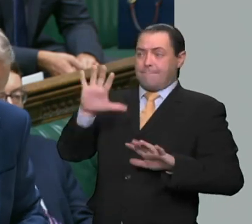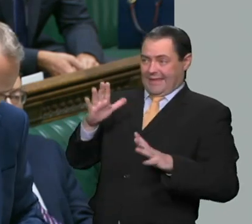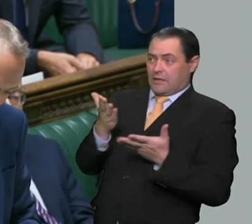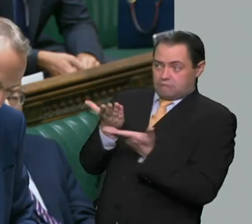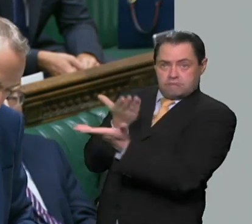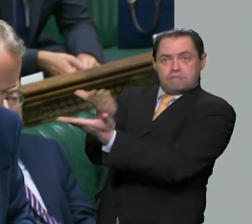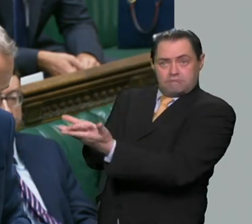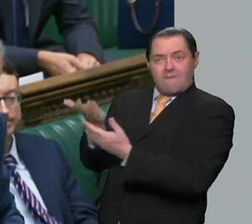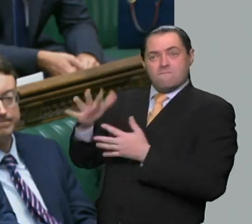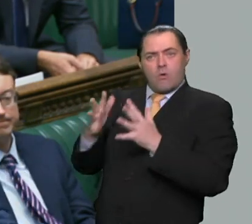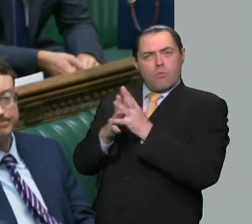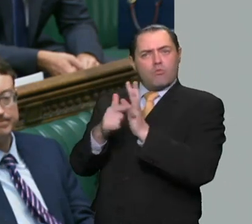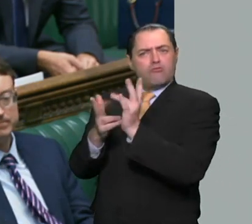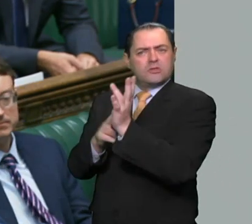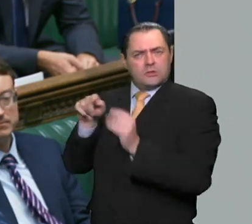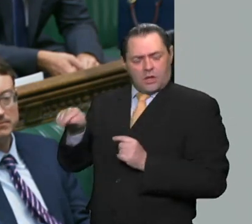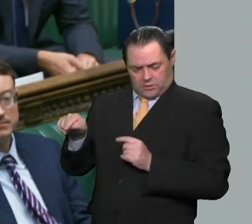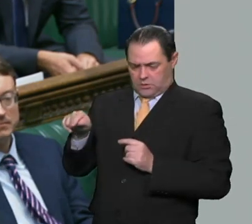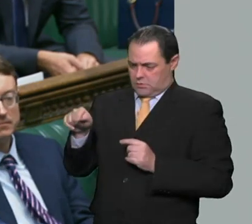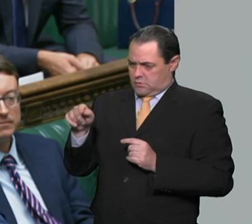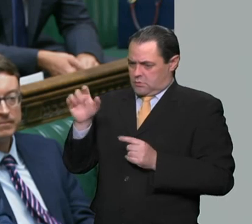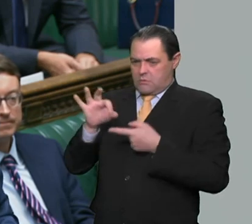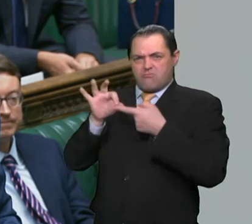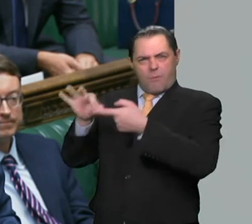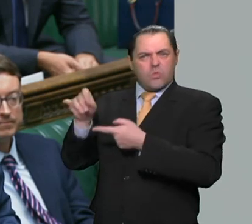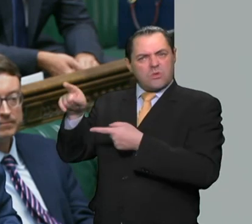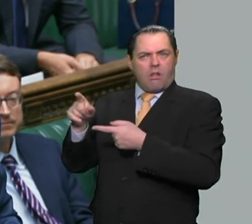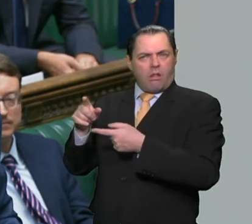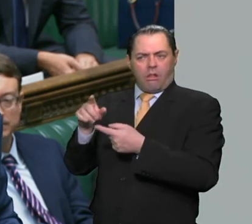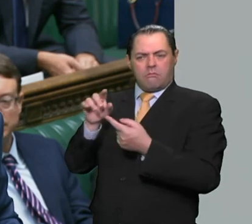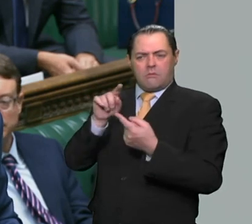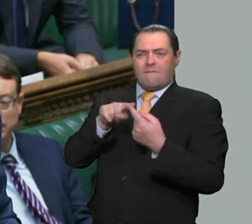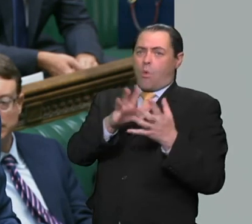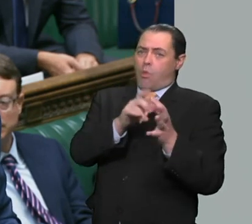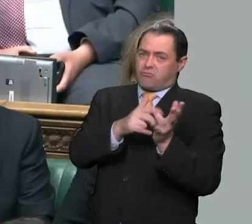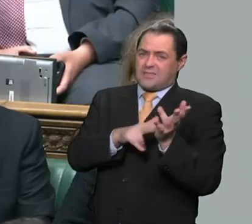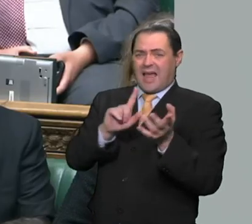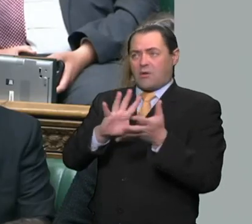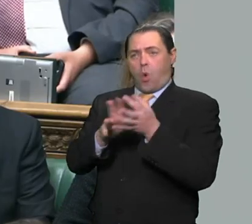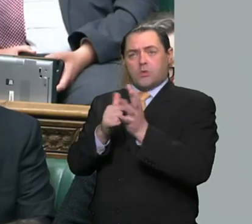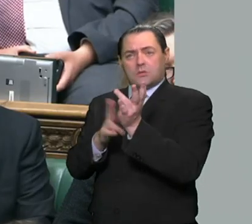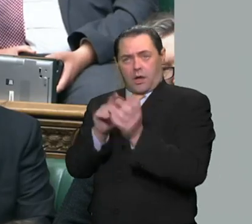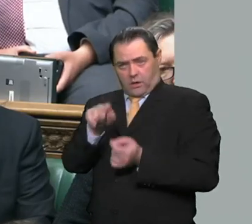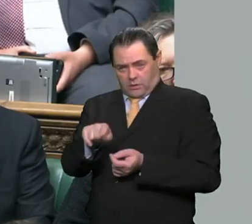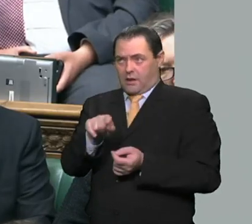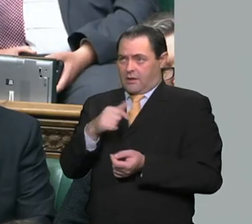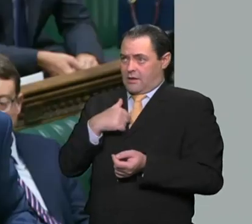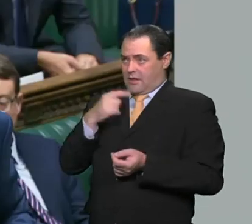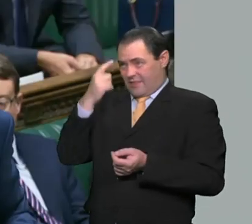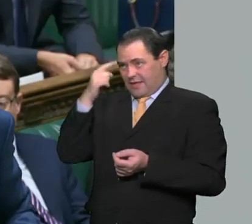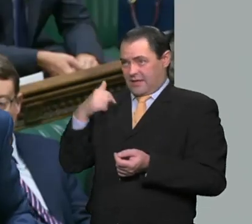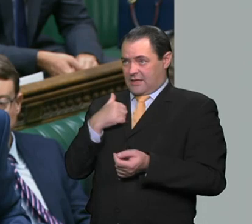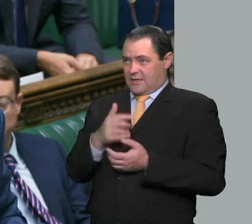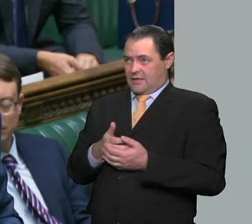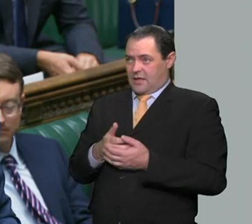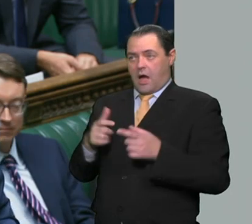submitted by proposing developments across both the Warrington and Halton Hospital. I can't, and he'll understand,